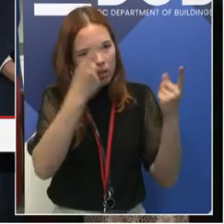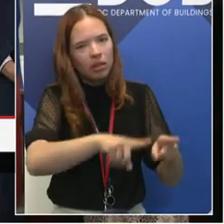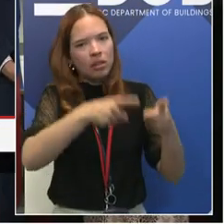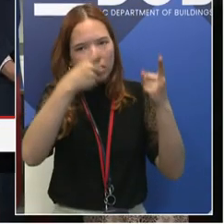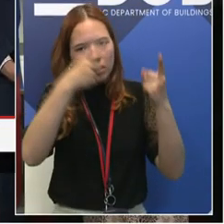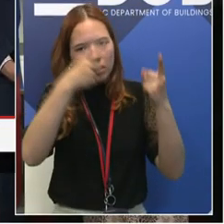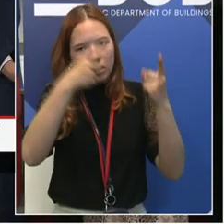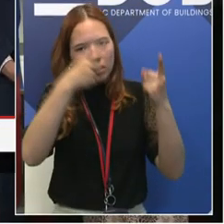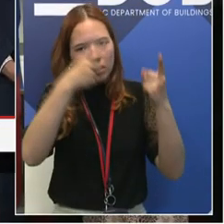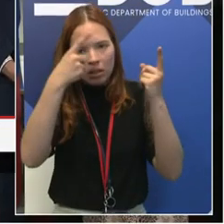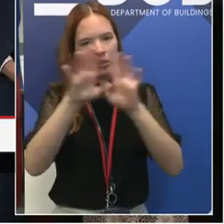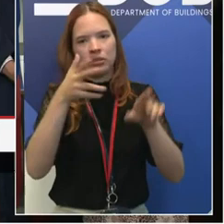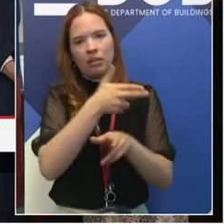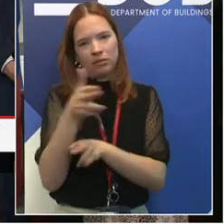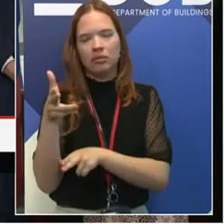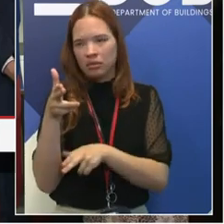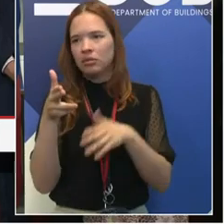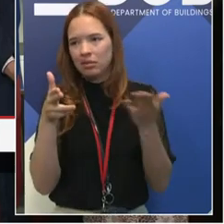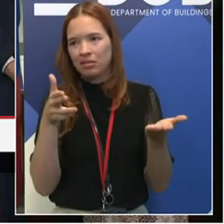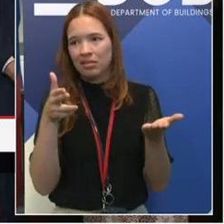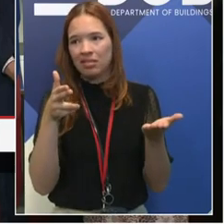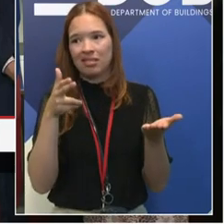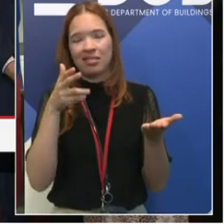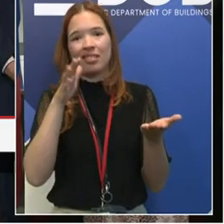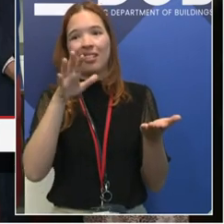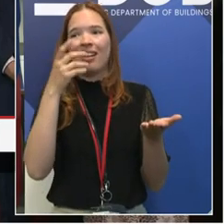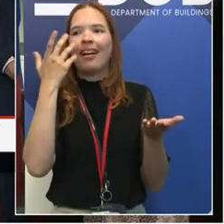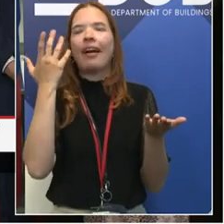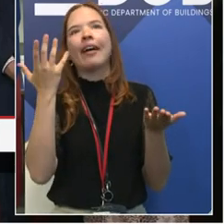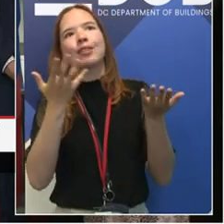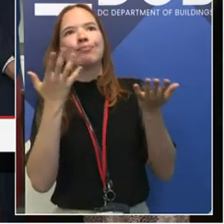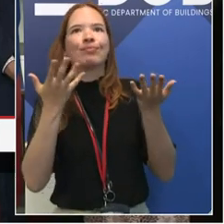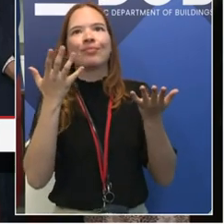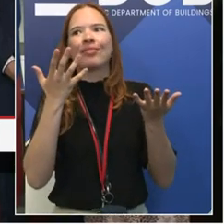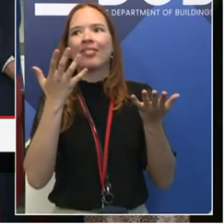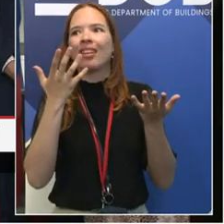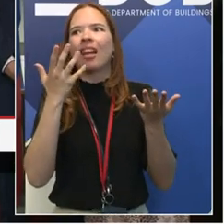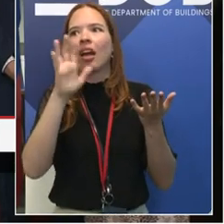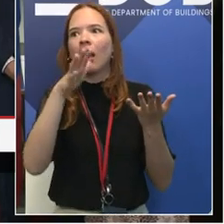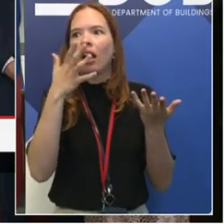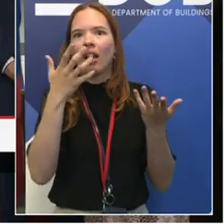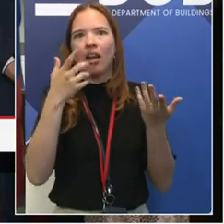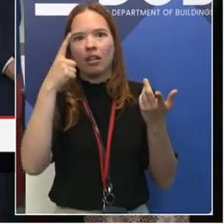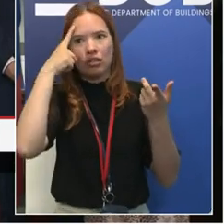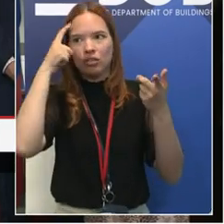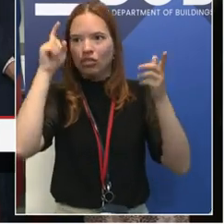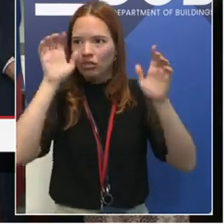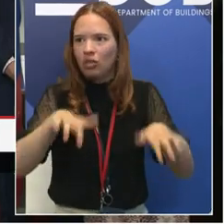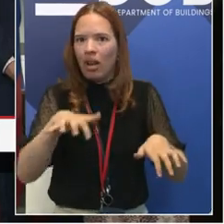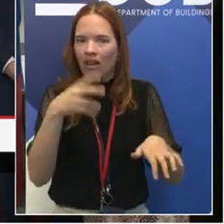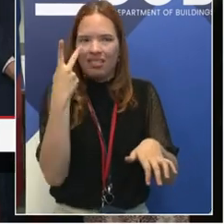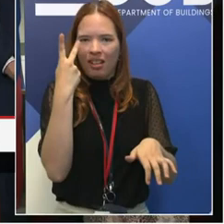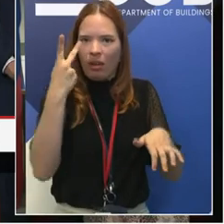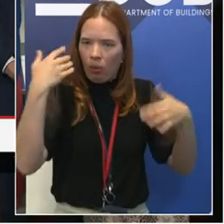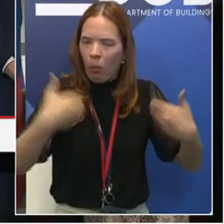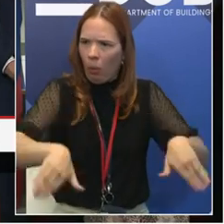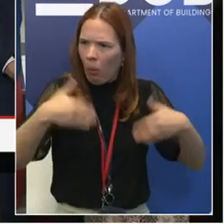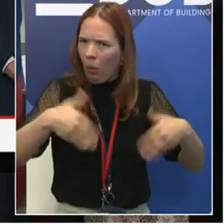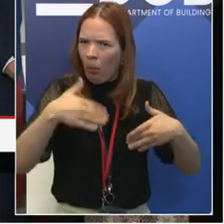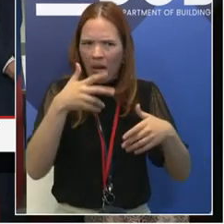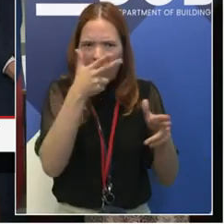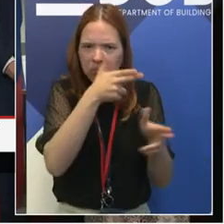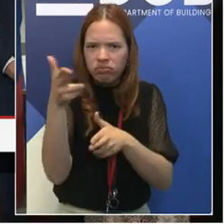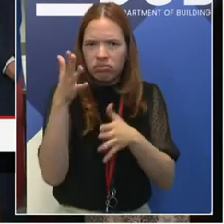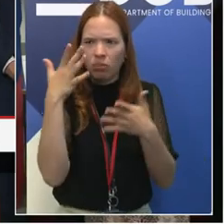And I continue to be shocked when I get a report from the police that 12-year-olds are involved in shootouts in our